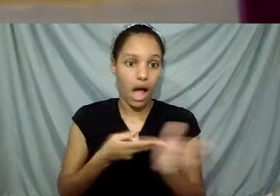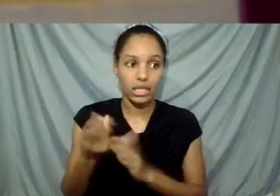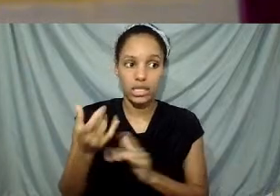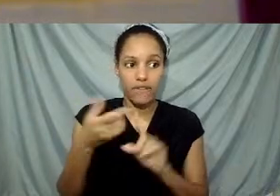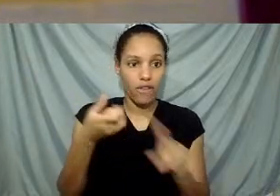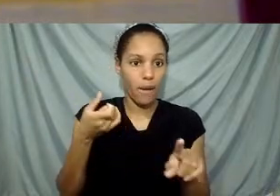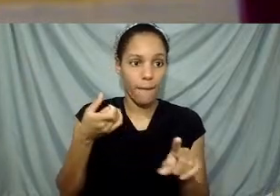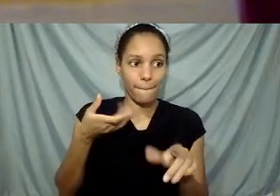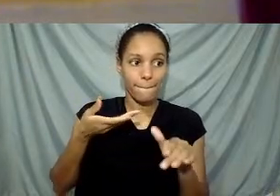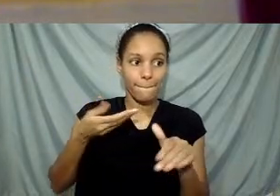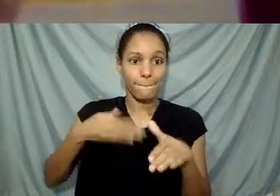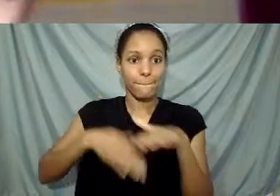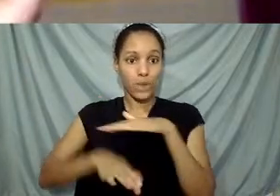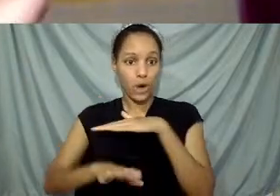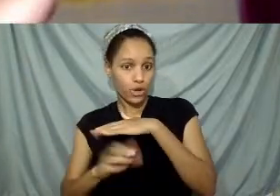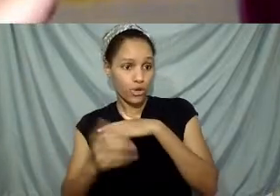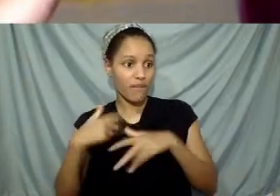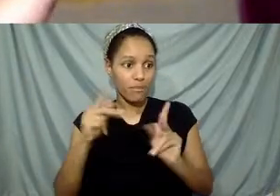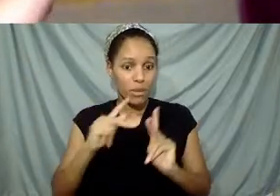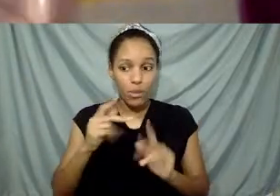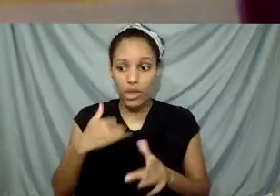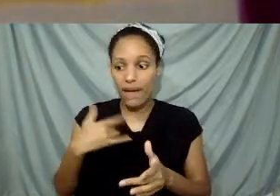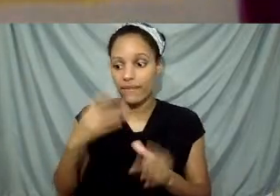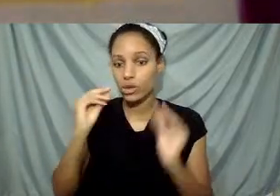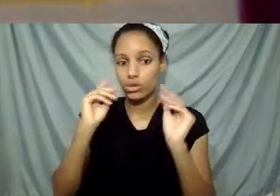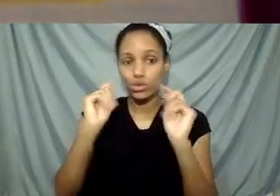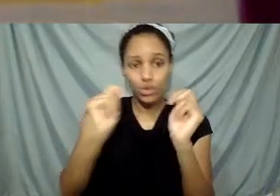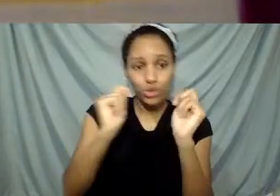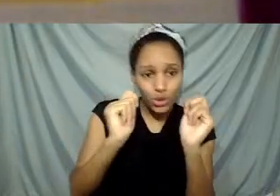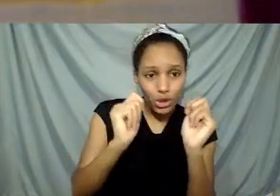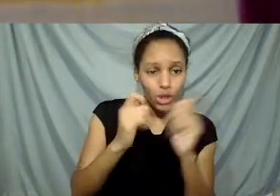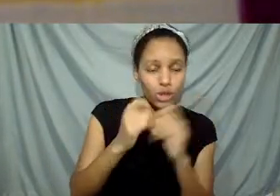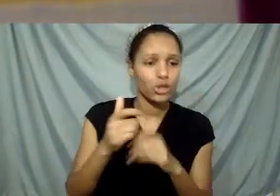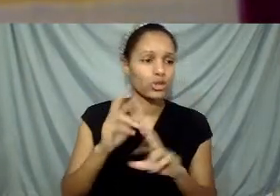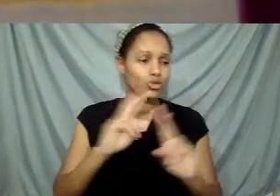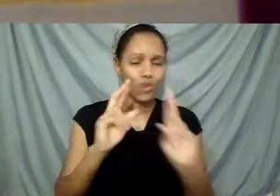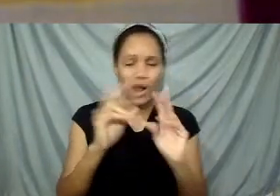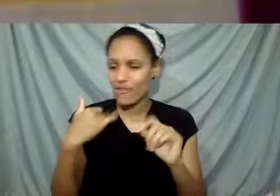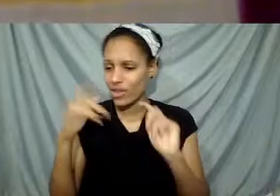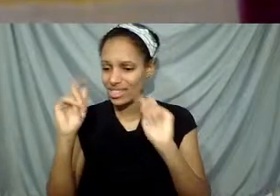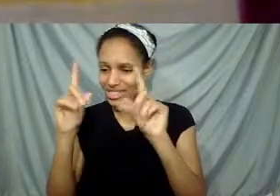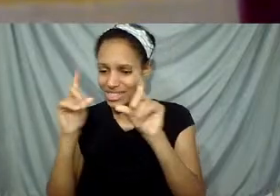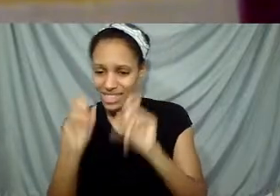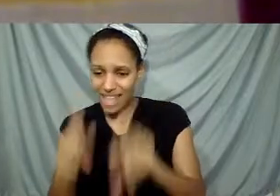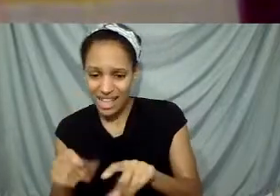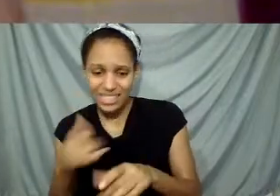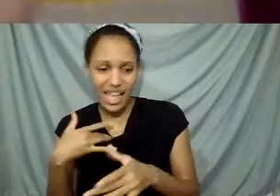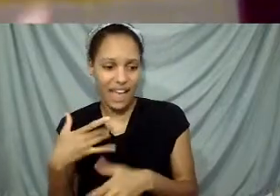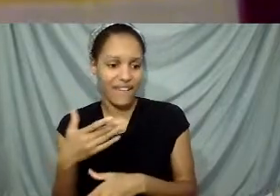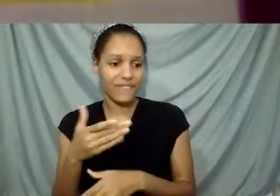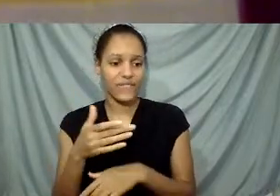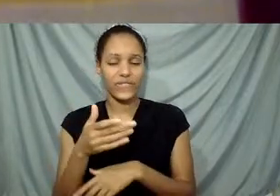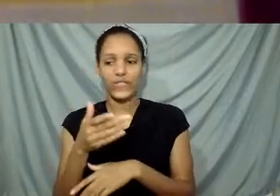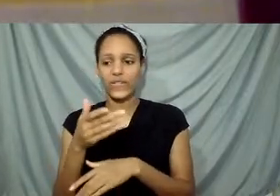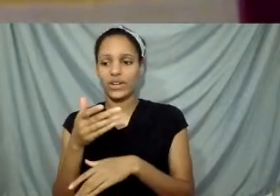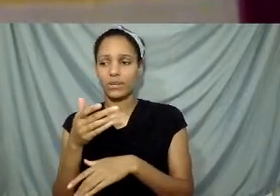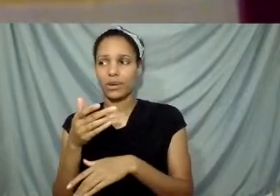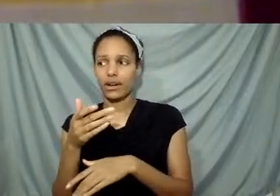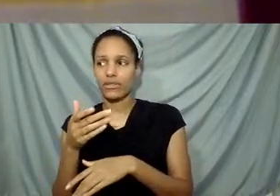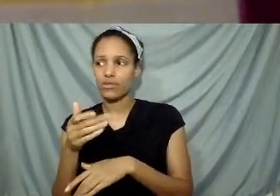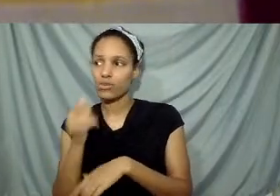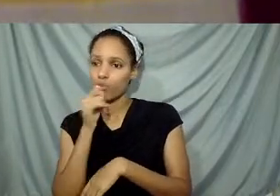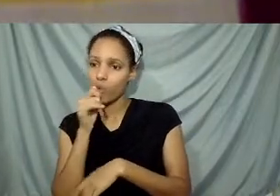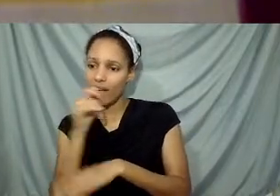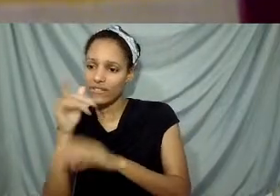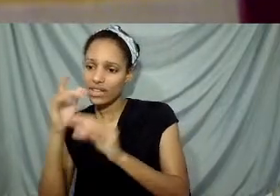doing tutors and preparing for these tests and taking private lessons and doing all these things to be